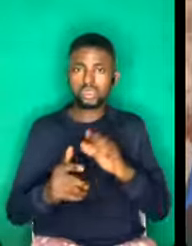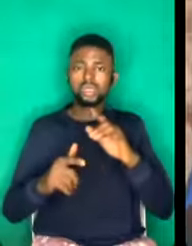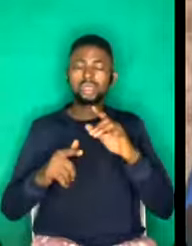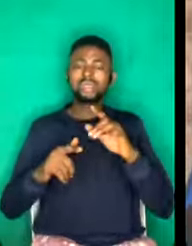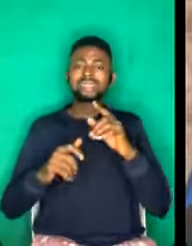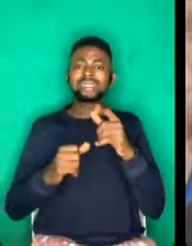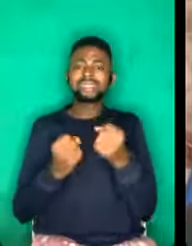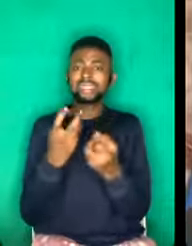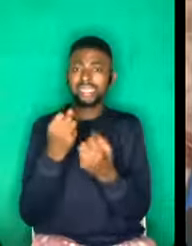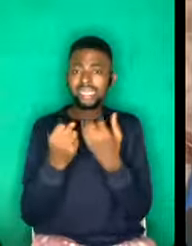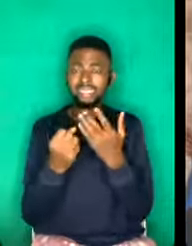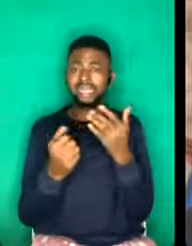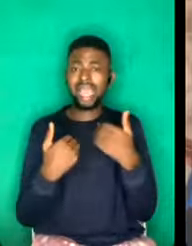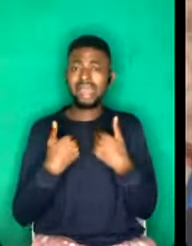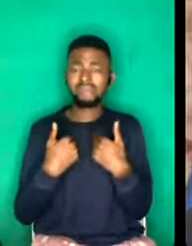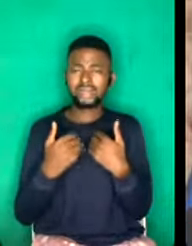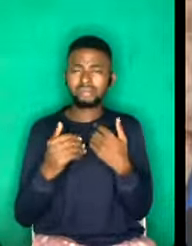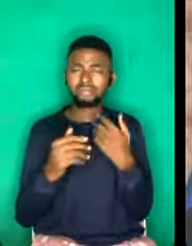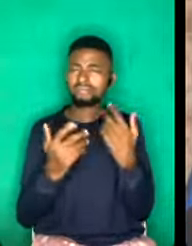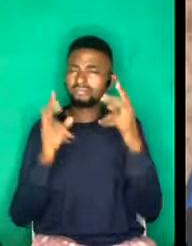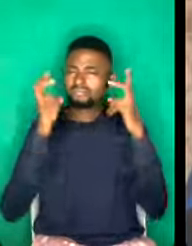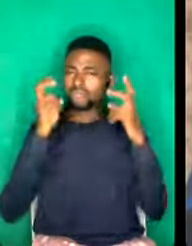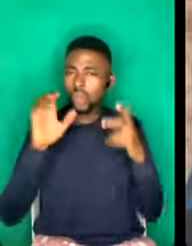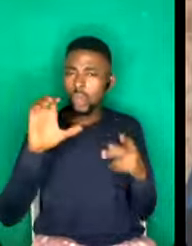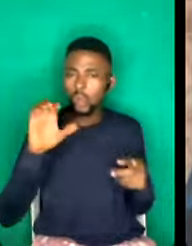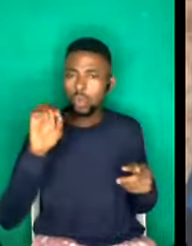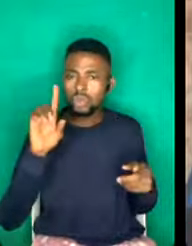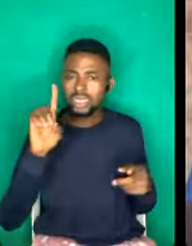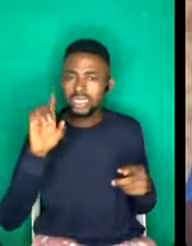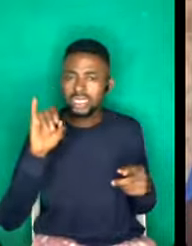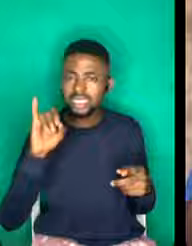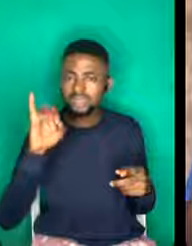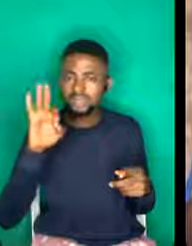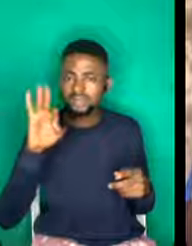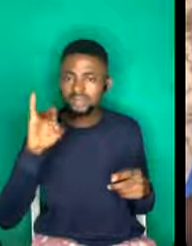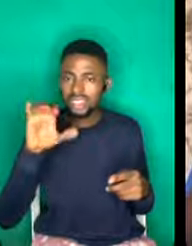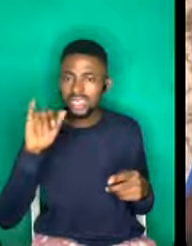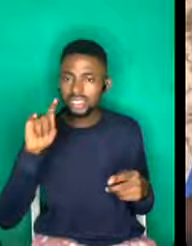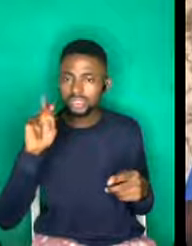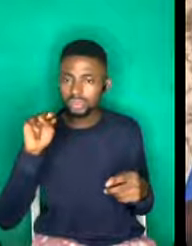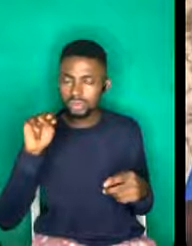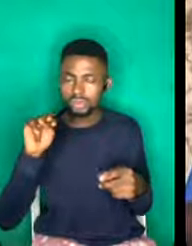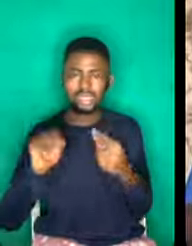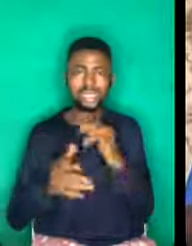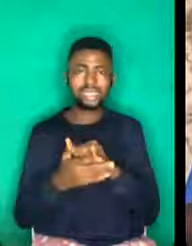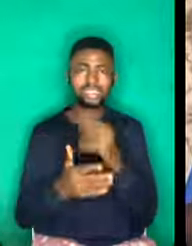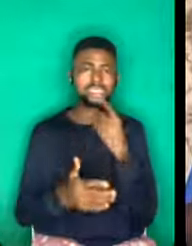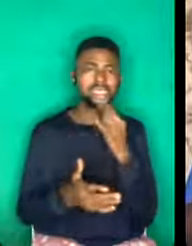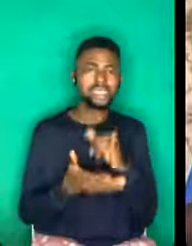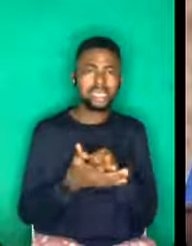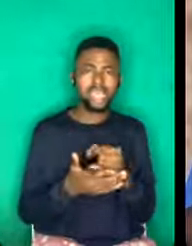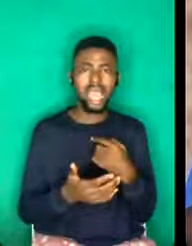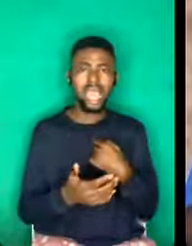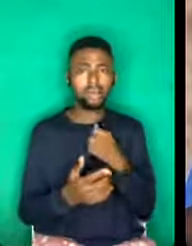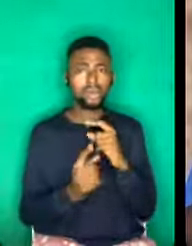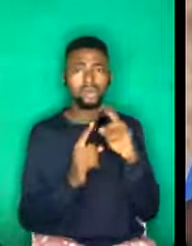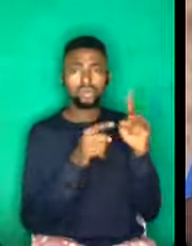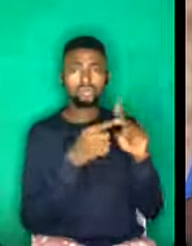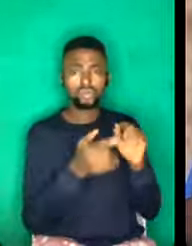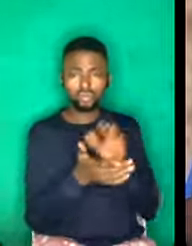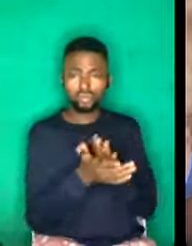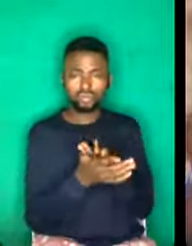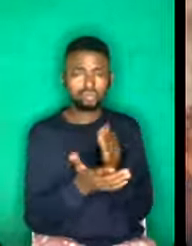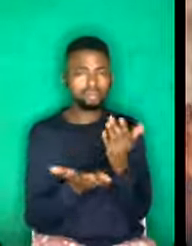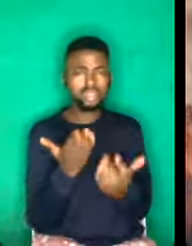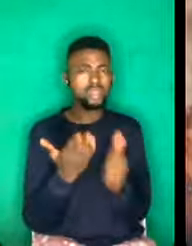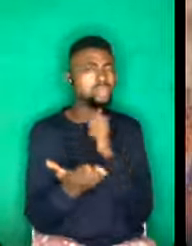in a sense that says I am going to school. It may not ring directly as I am going to school. It